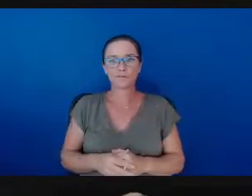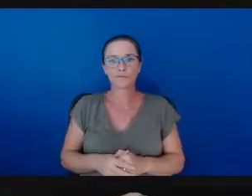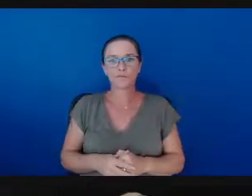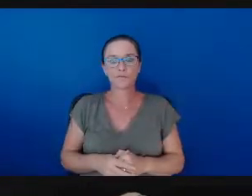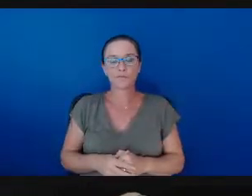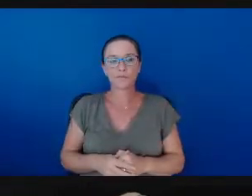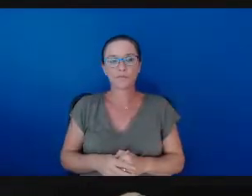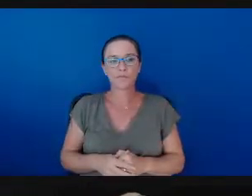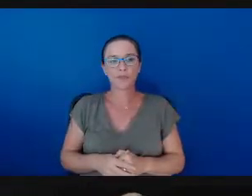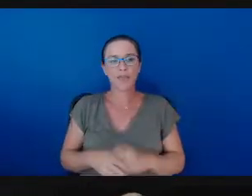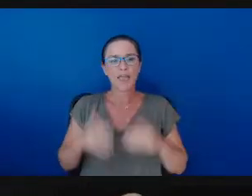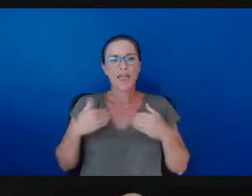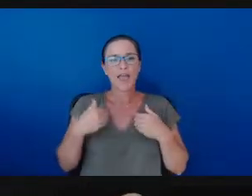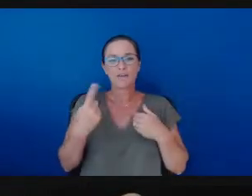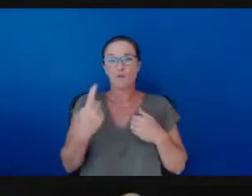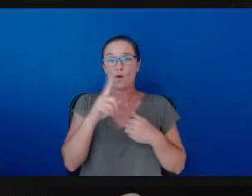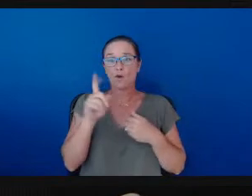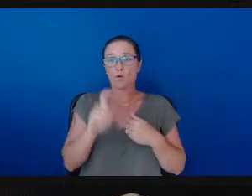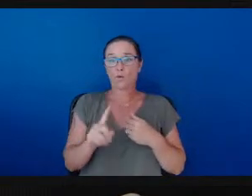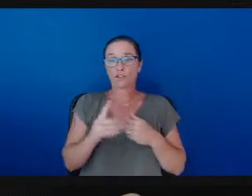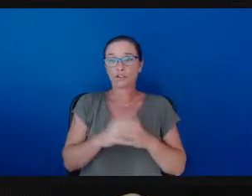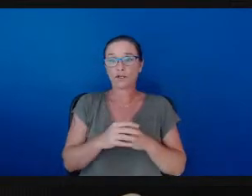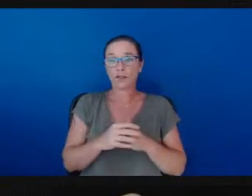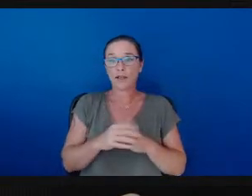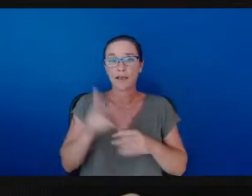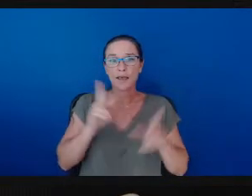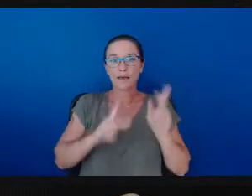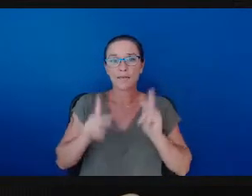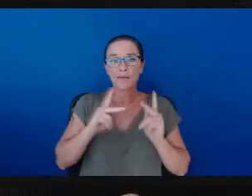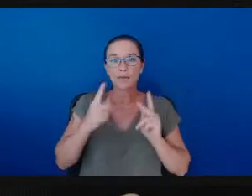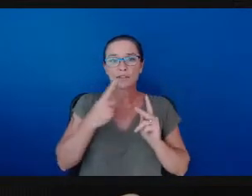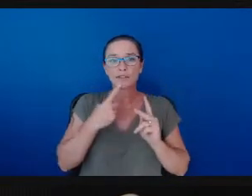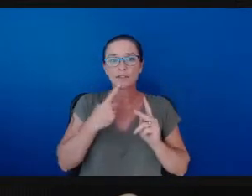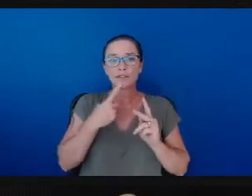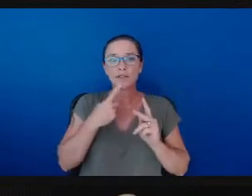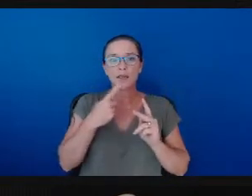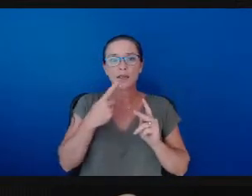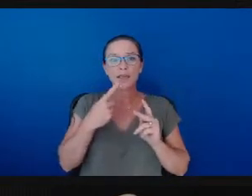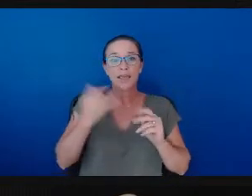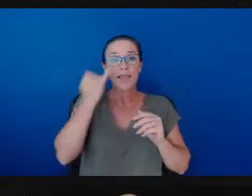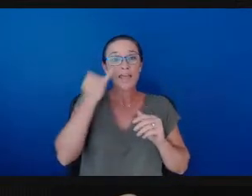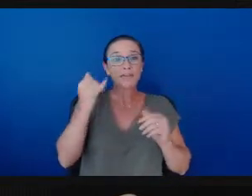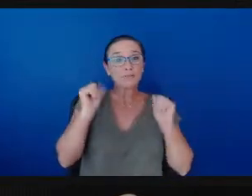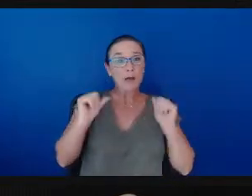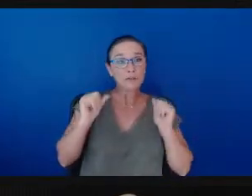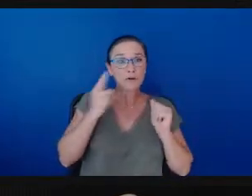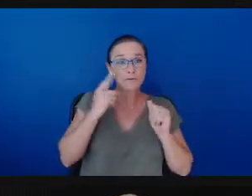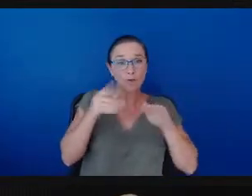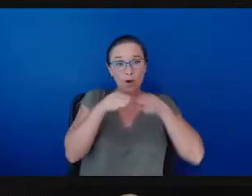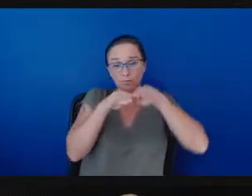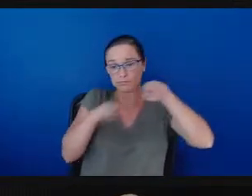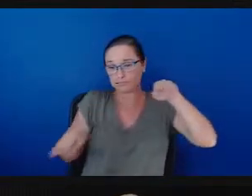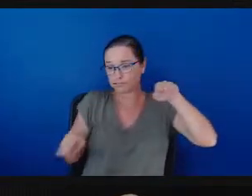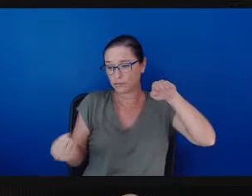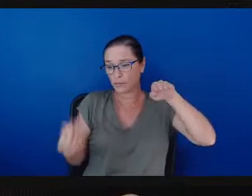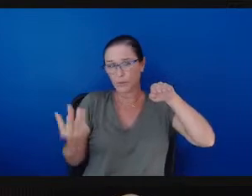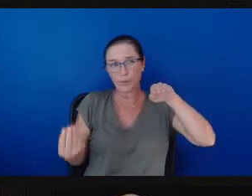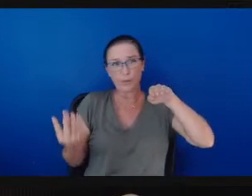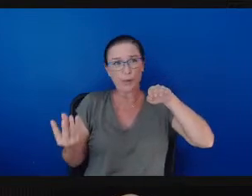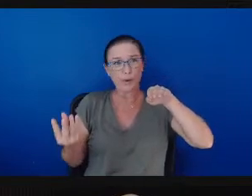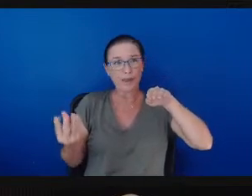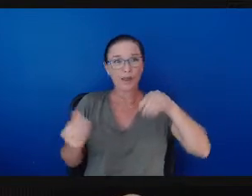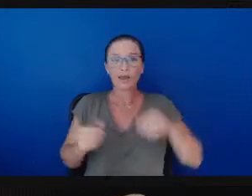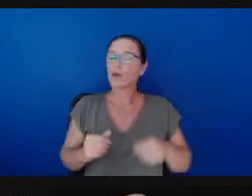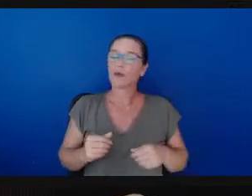one quick question I got. People have been asking how likely it is for lava to reoccupy the rift zone. And as a short summary, the rift zone is less active